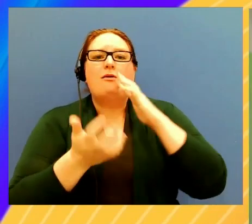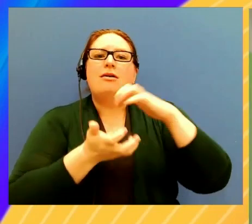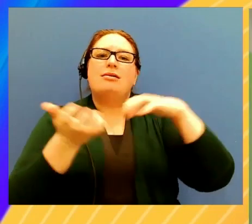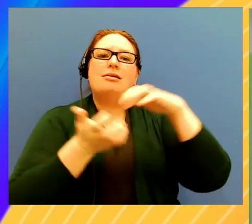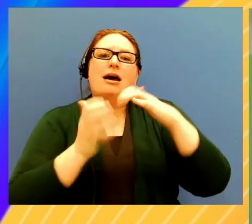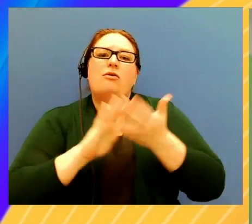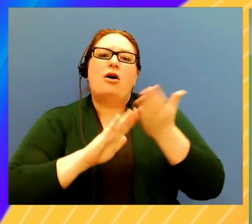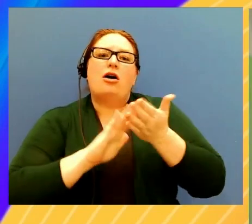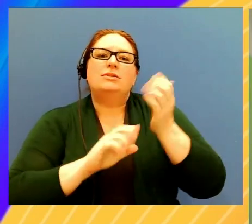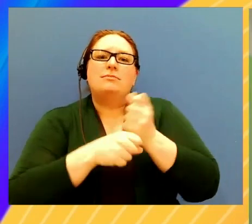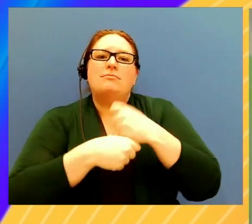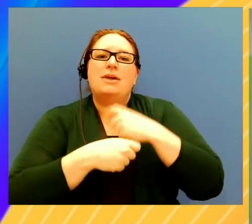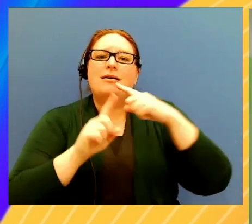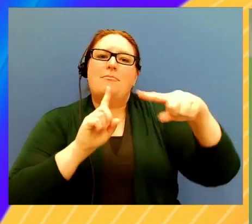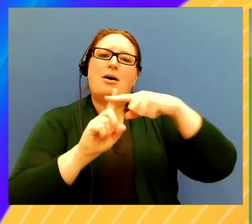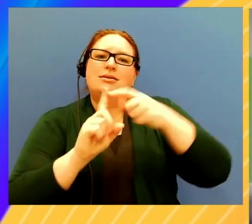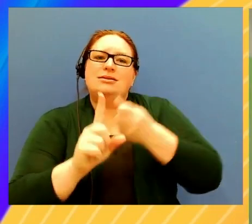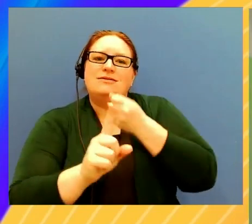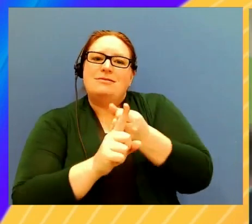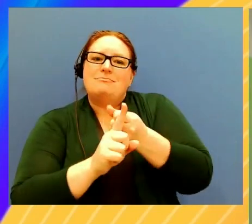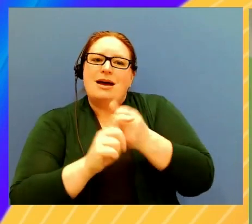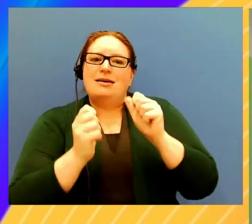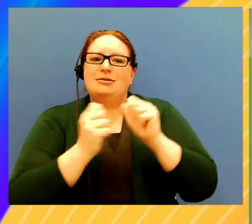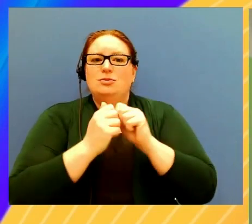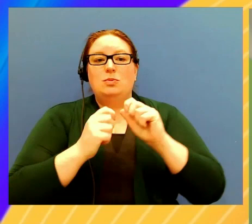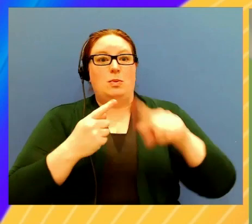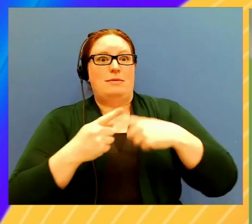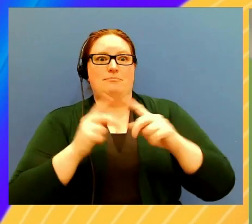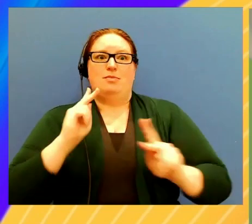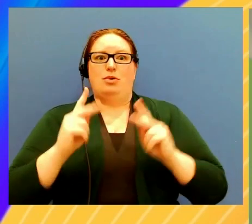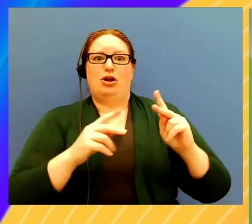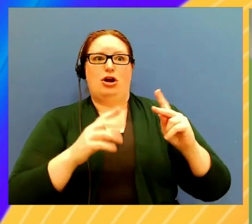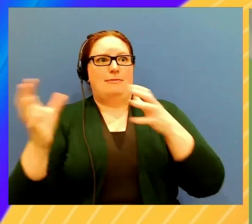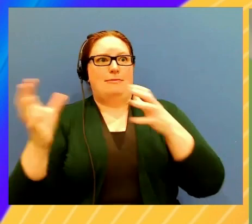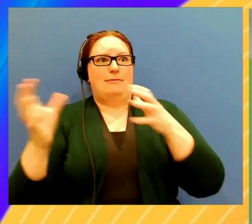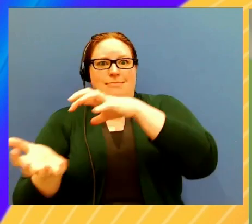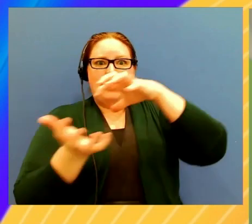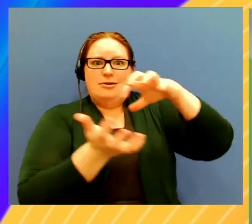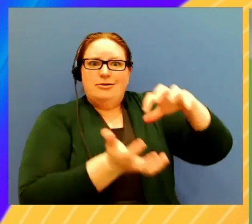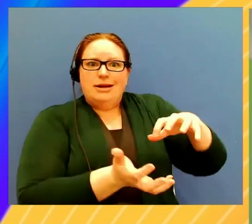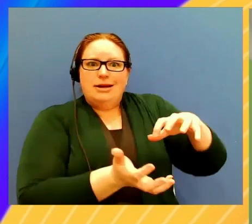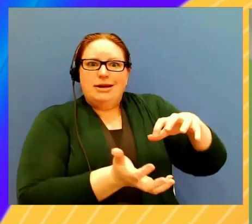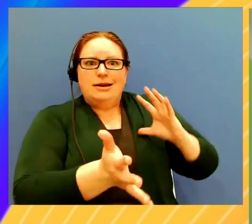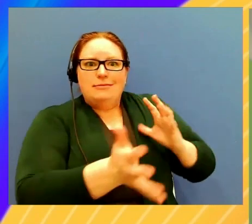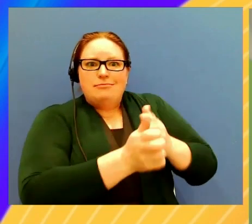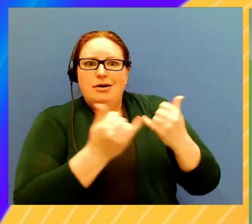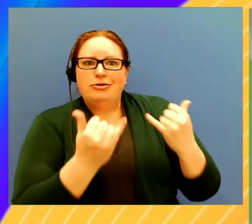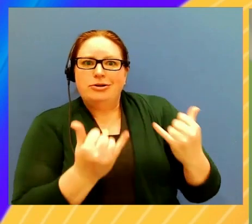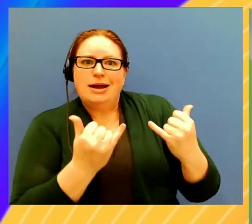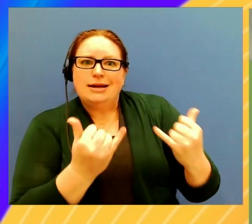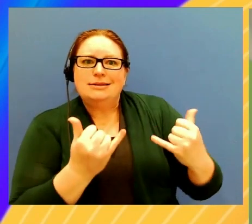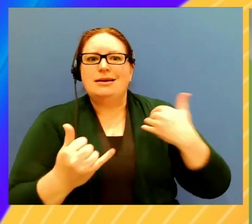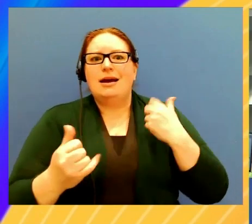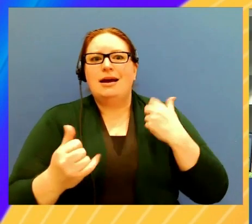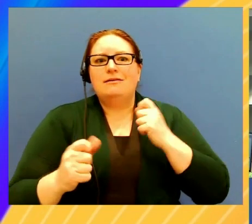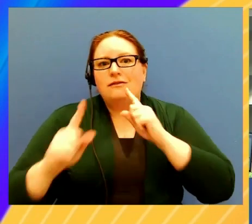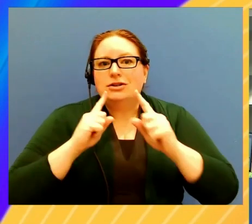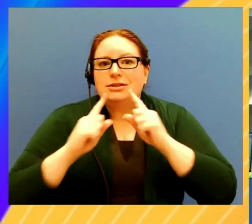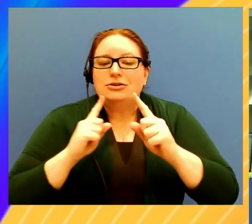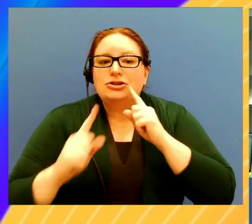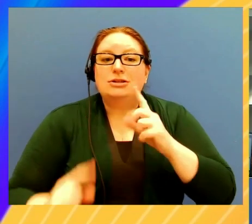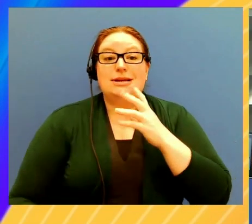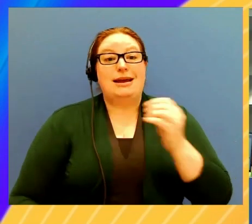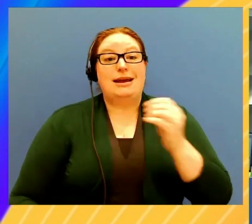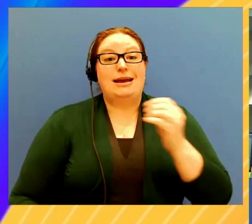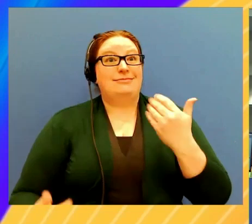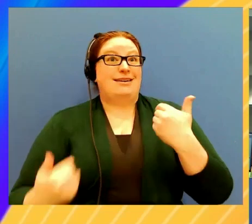really positive impact when people are migrating and modernizing, and see how we can help everyone out there have those conversations and get things rolling the